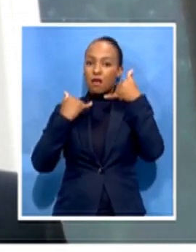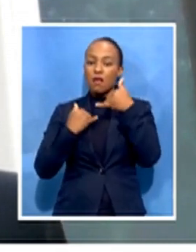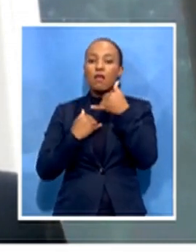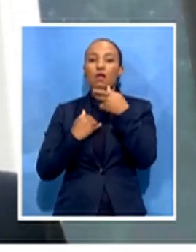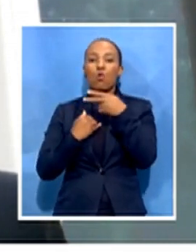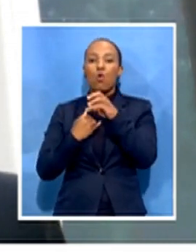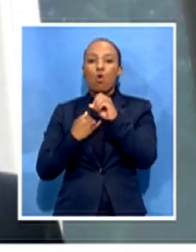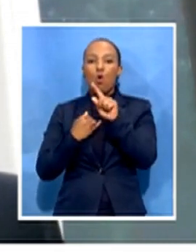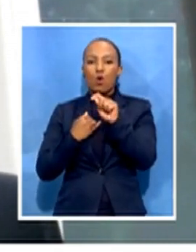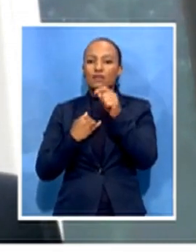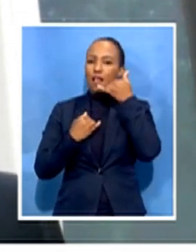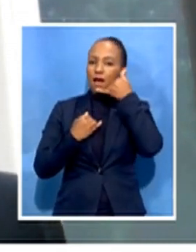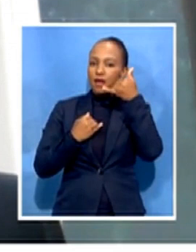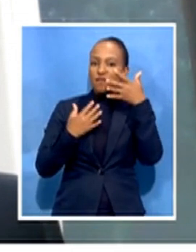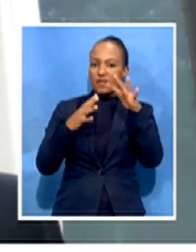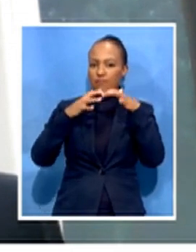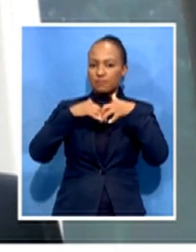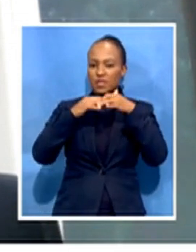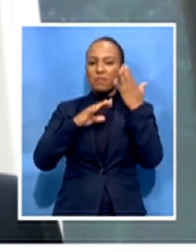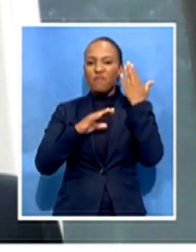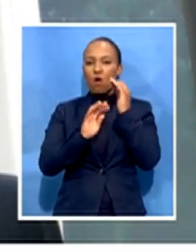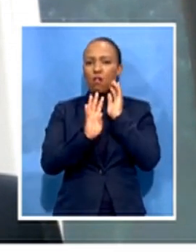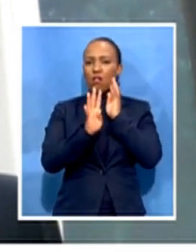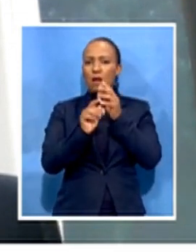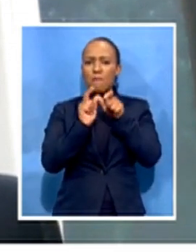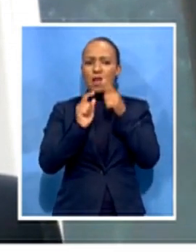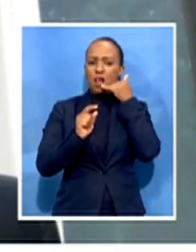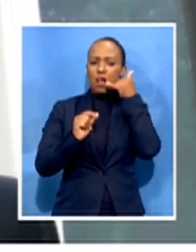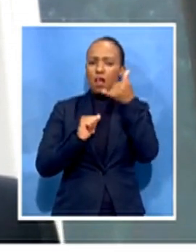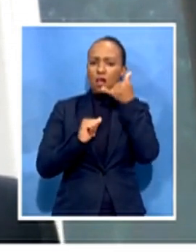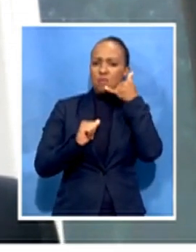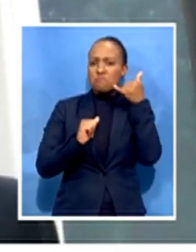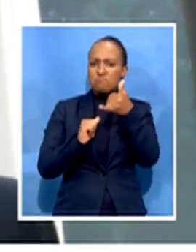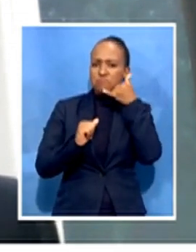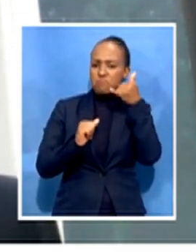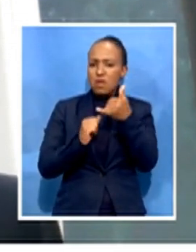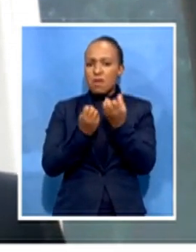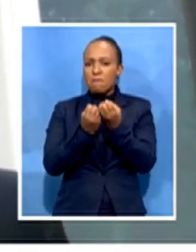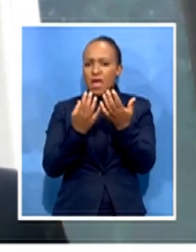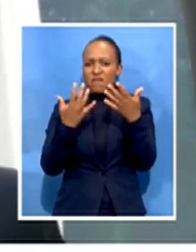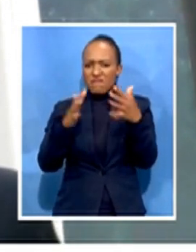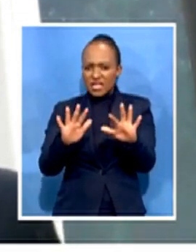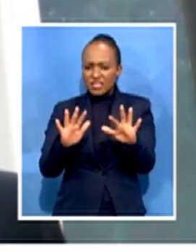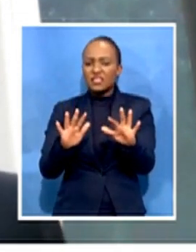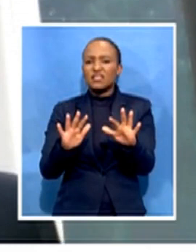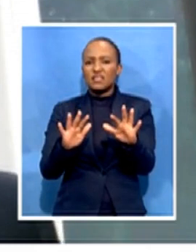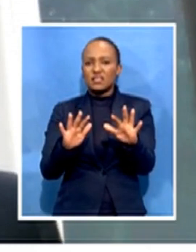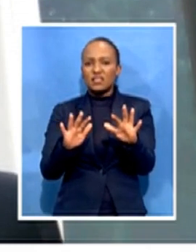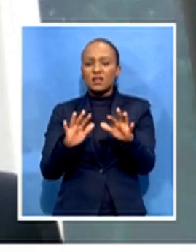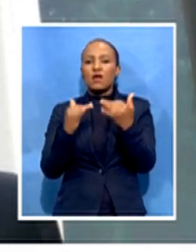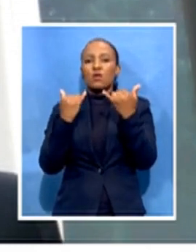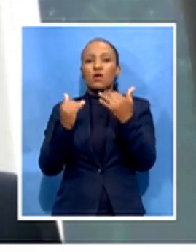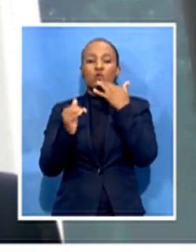of calls, reporting activities. Obviously, this information we relay directly to law enforcement, and we request